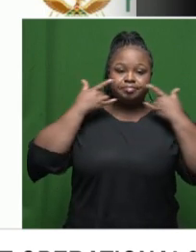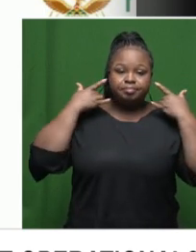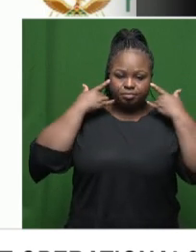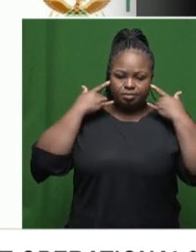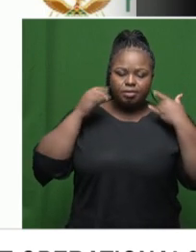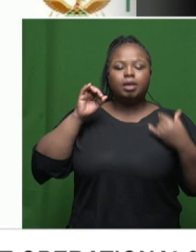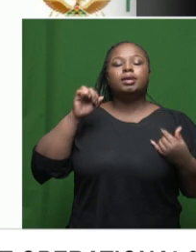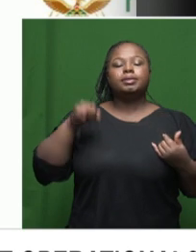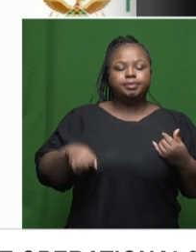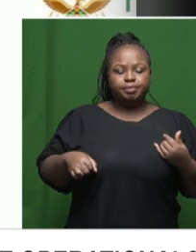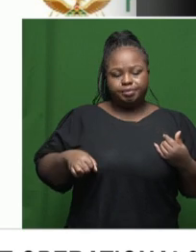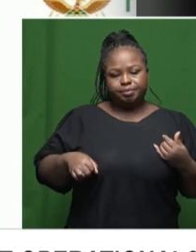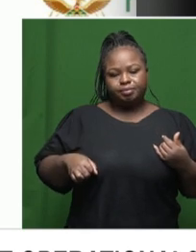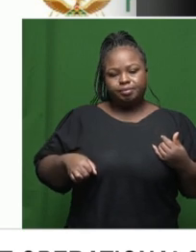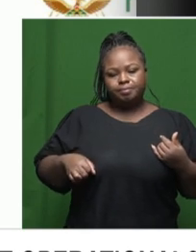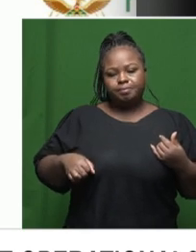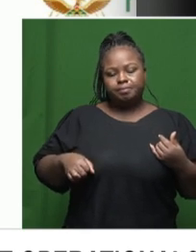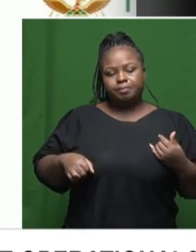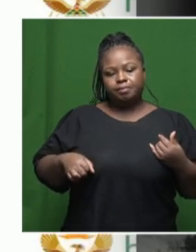had we had